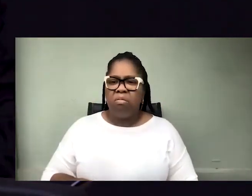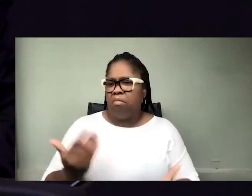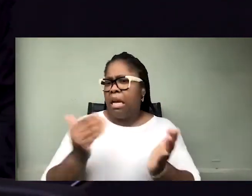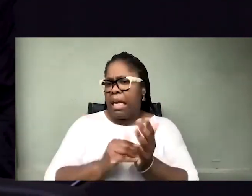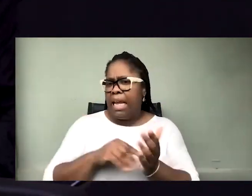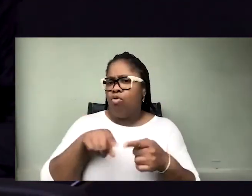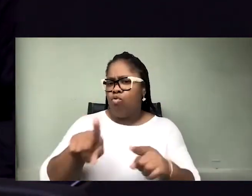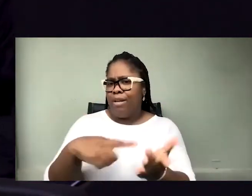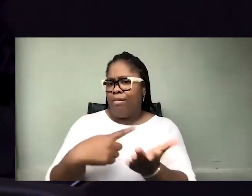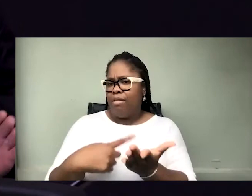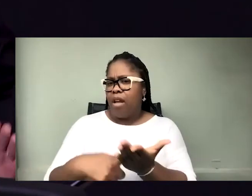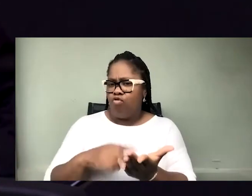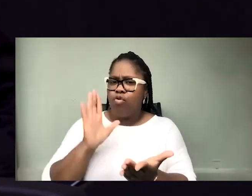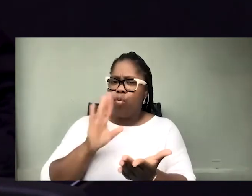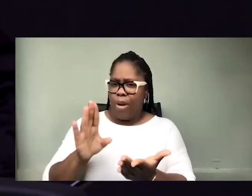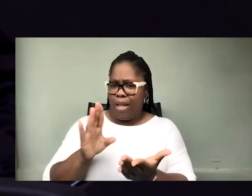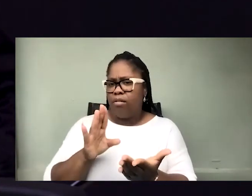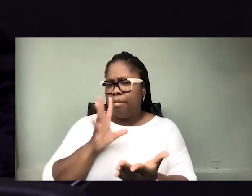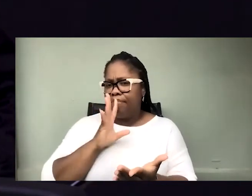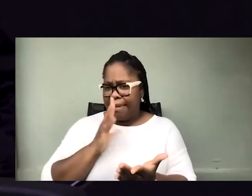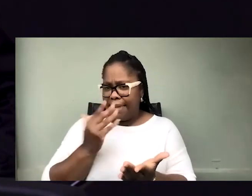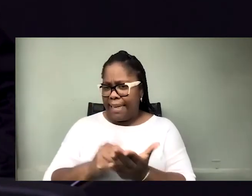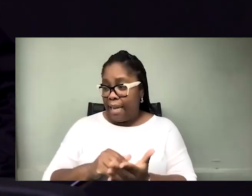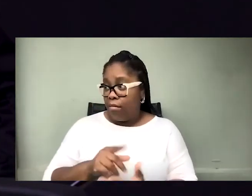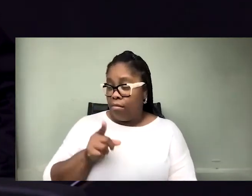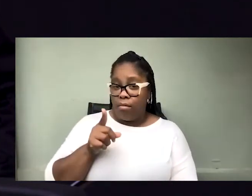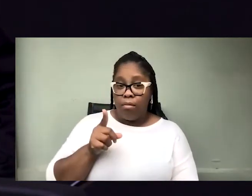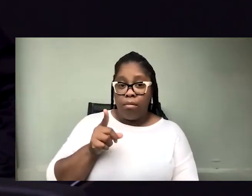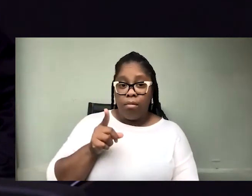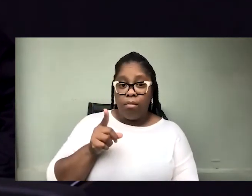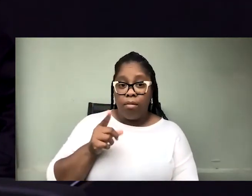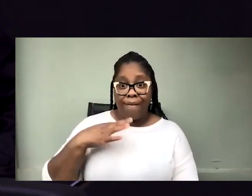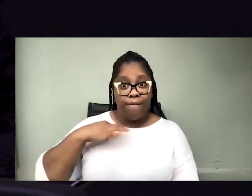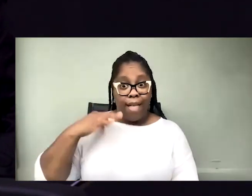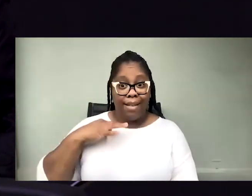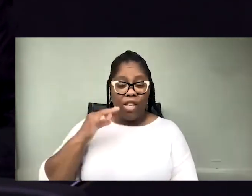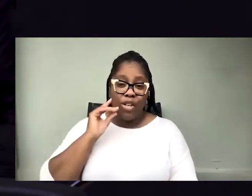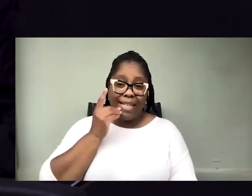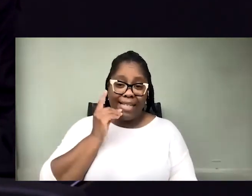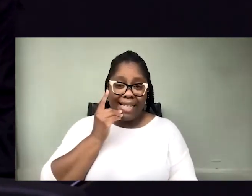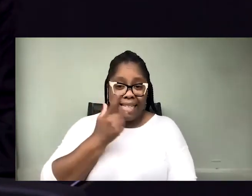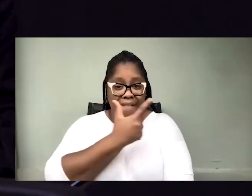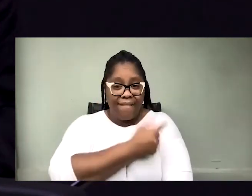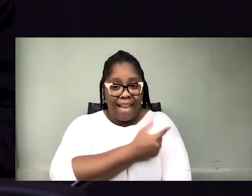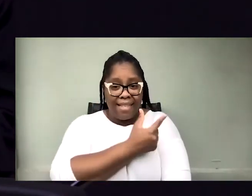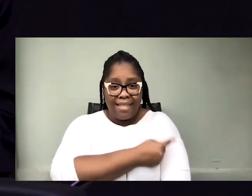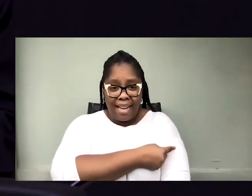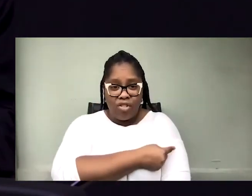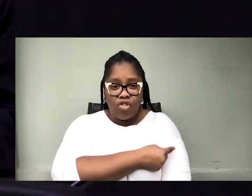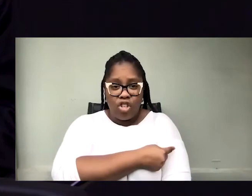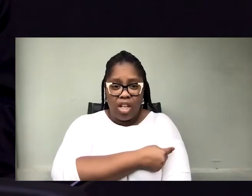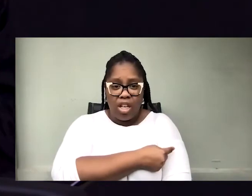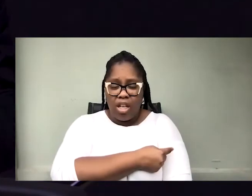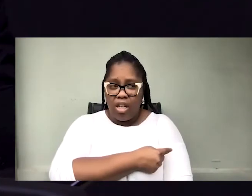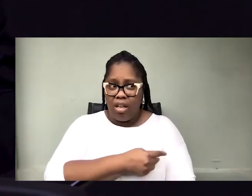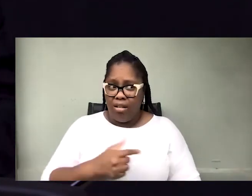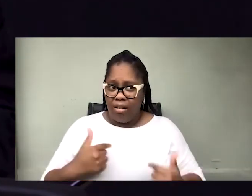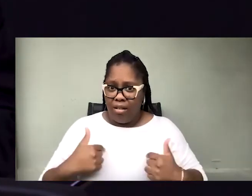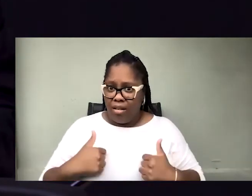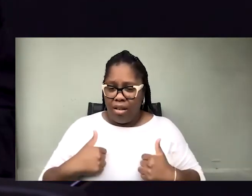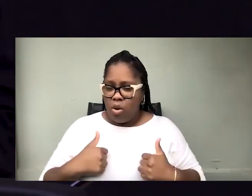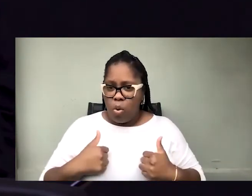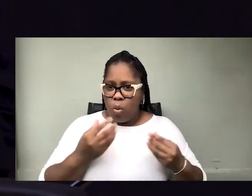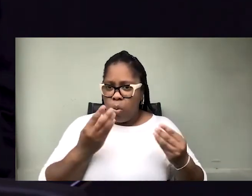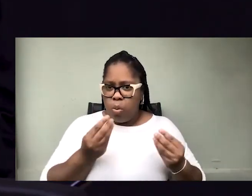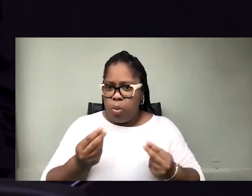discussion as well. As somebody who volunteered at the Disney's vaccination That was a very